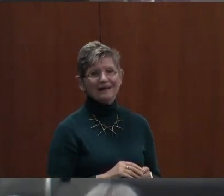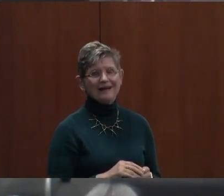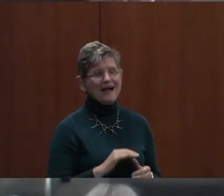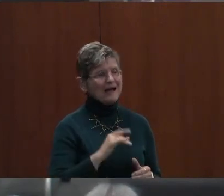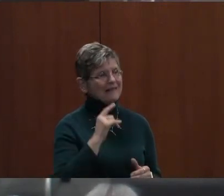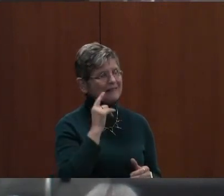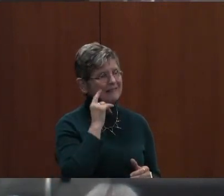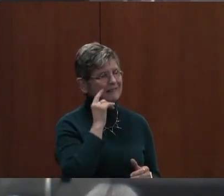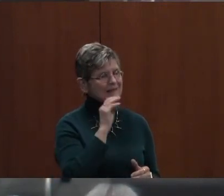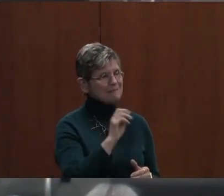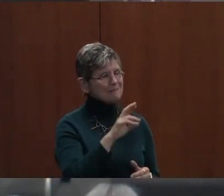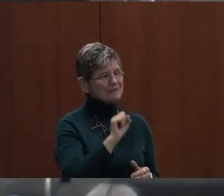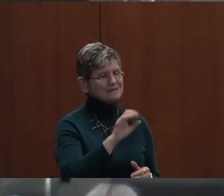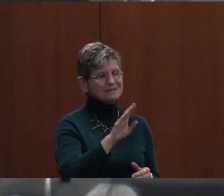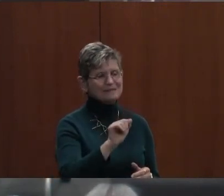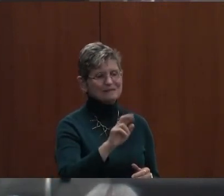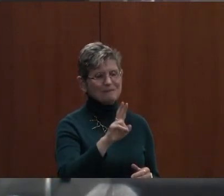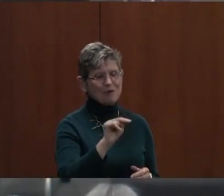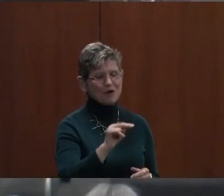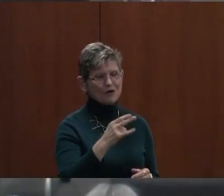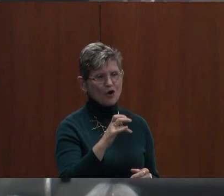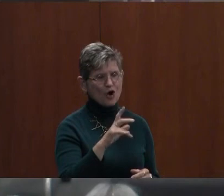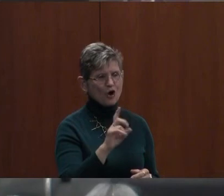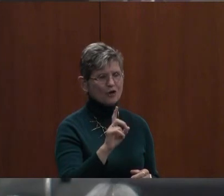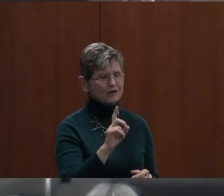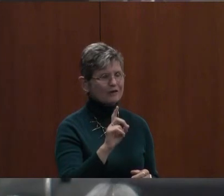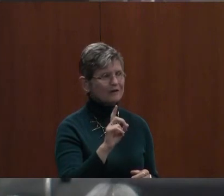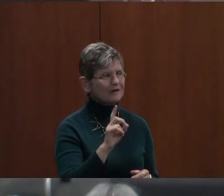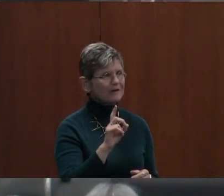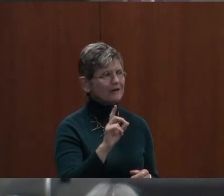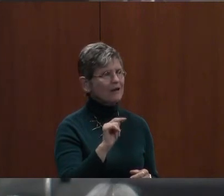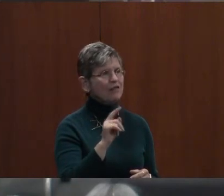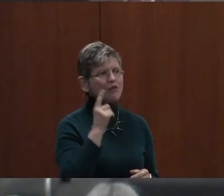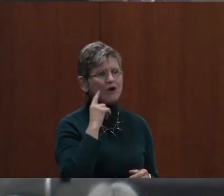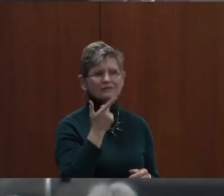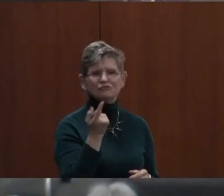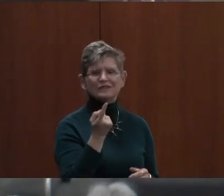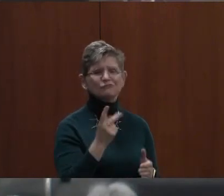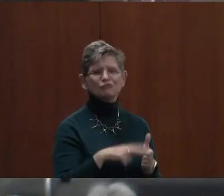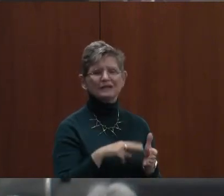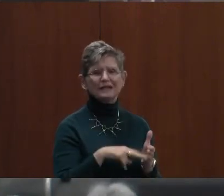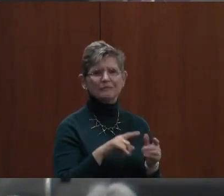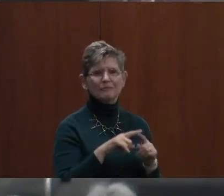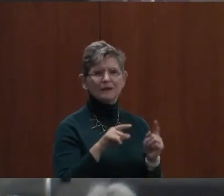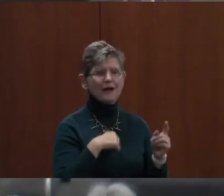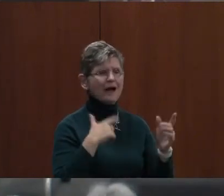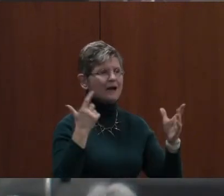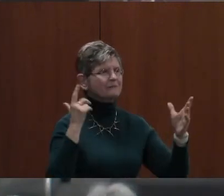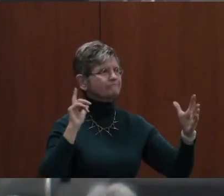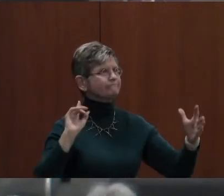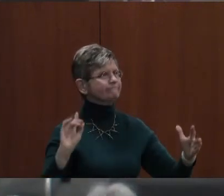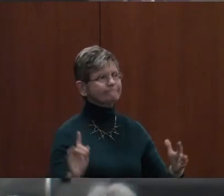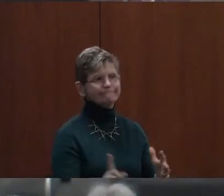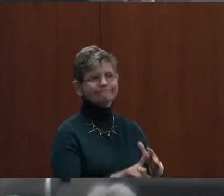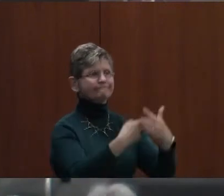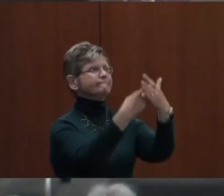I think Mrs. Barnhart thought she was just having a reader, but I kind of launched into my